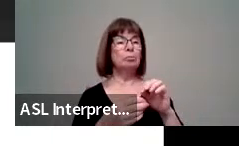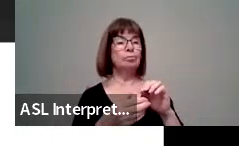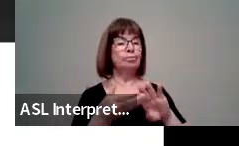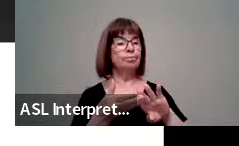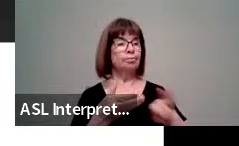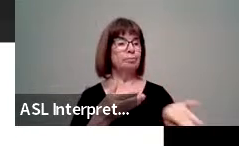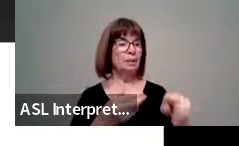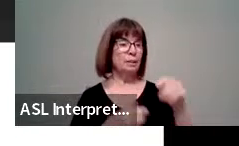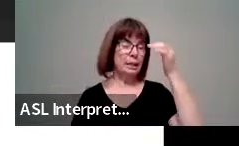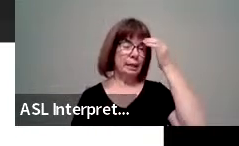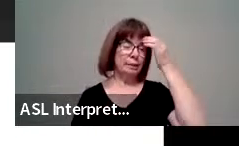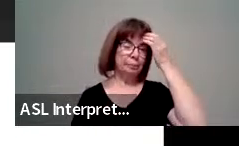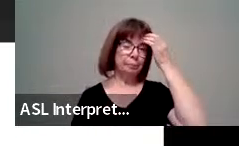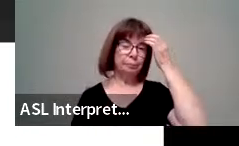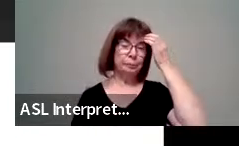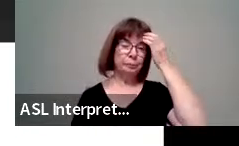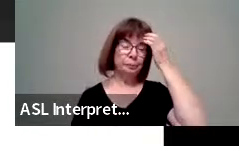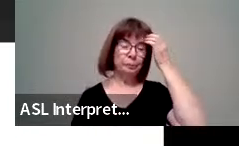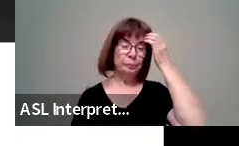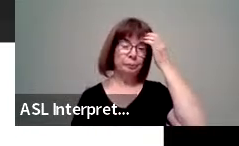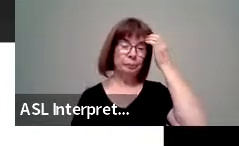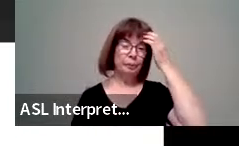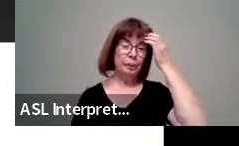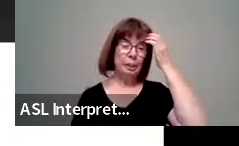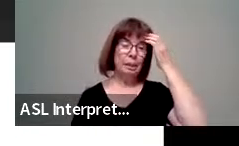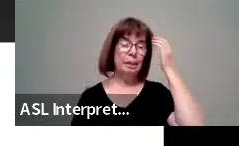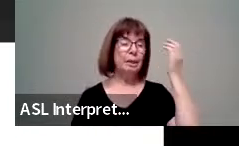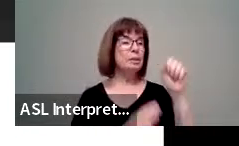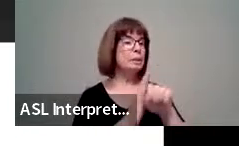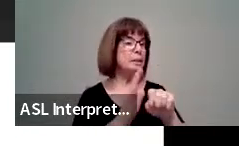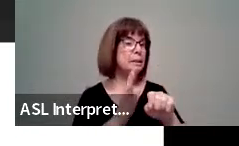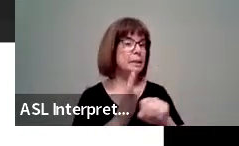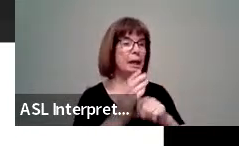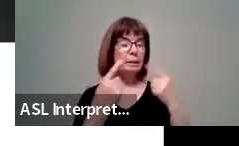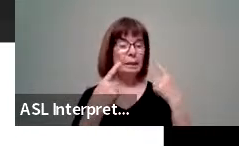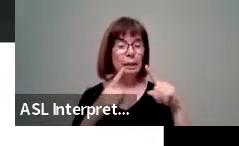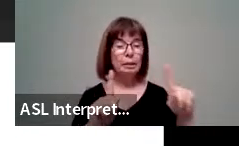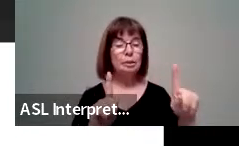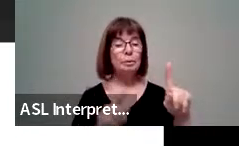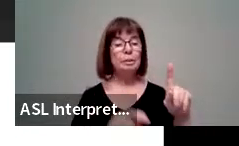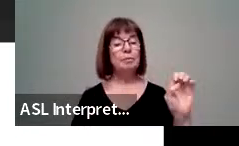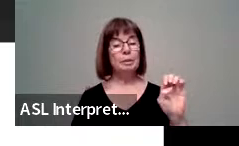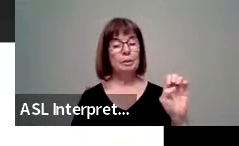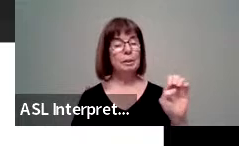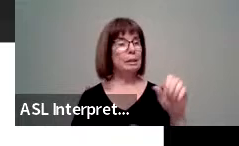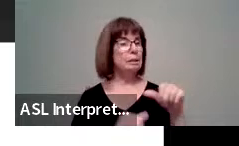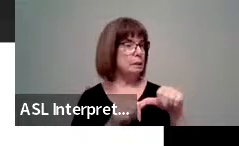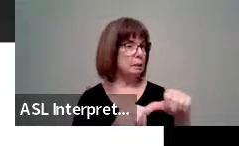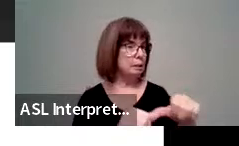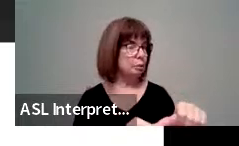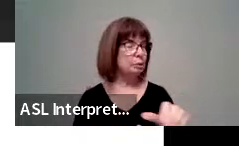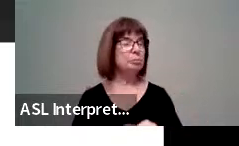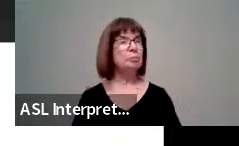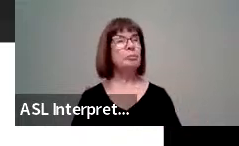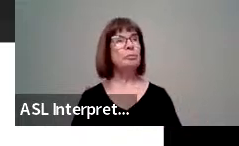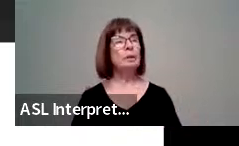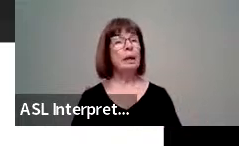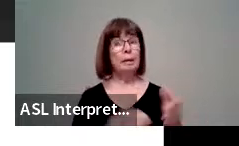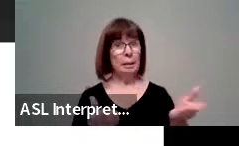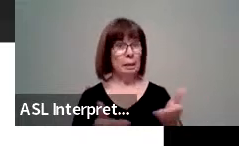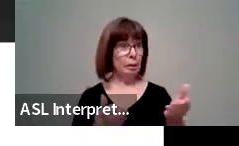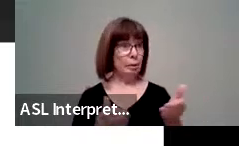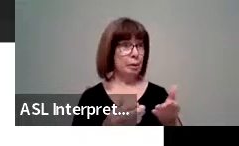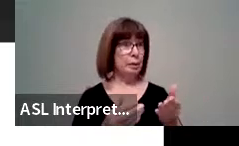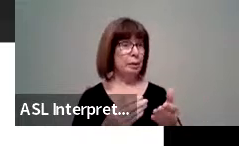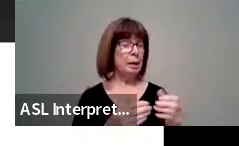large-scale emergency regulations in place. There's a state declaration of emergency that remains in place. And then here in Alameda County,